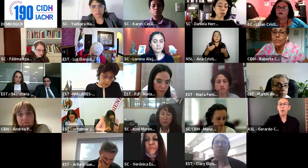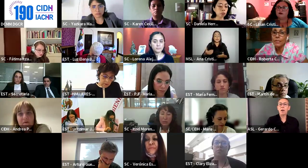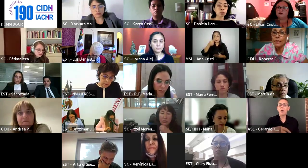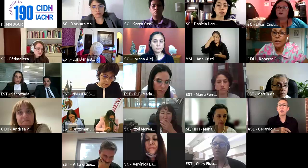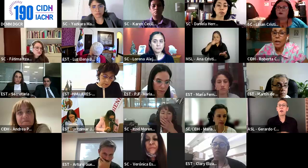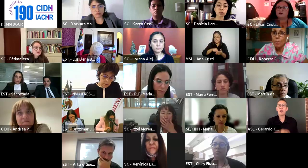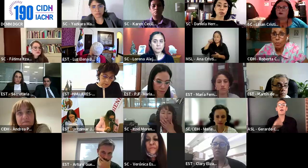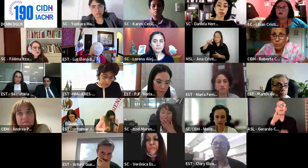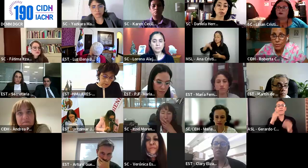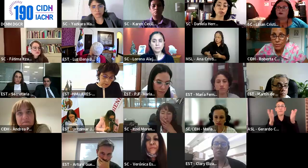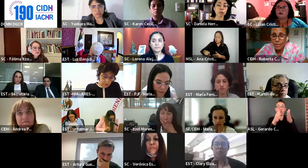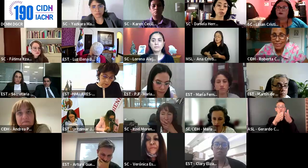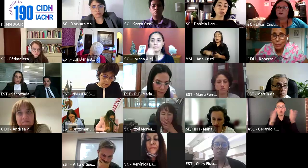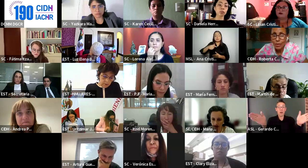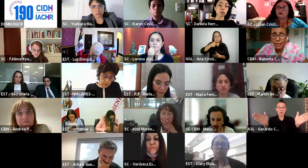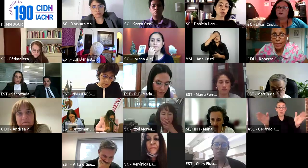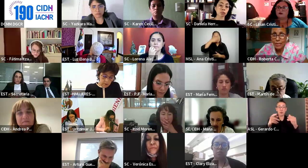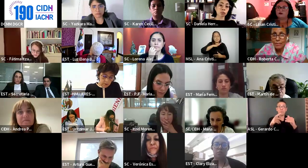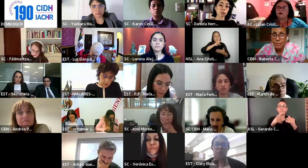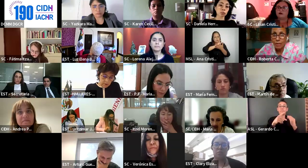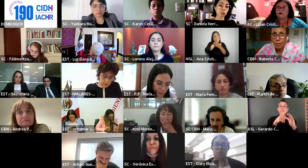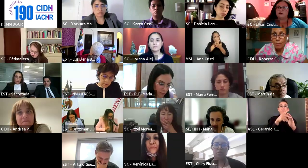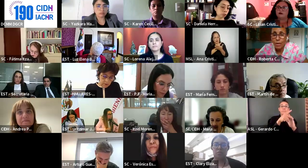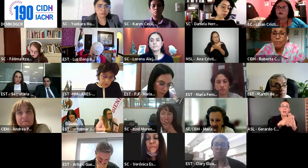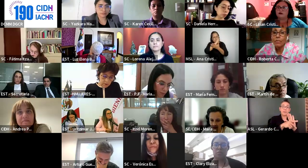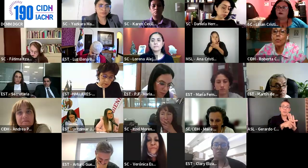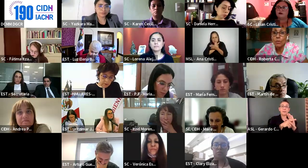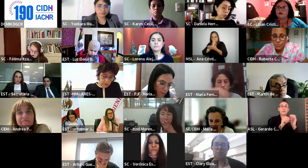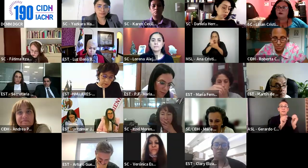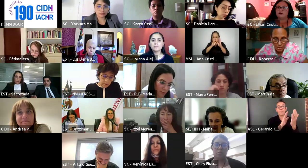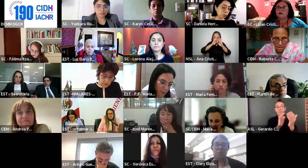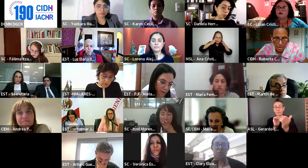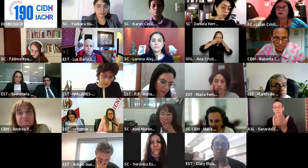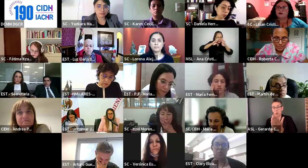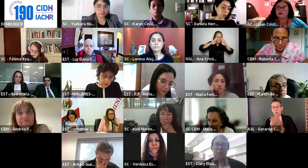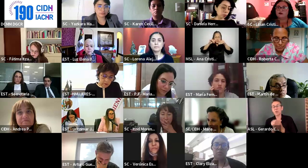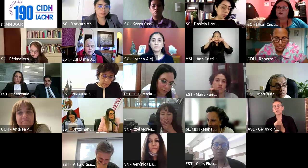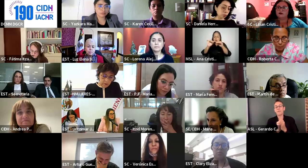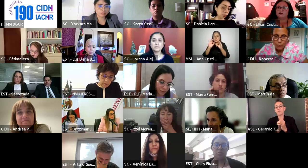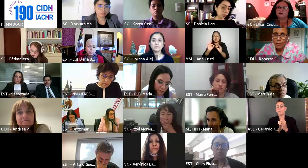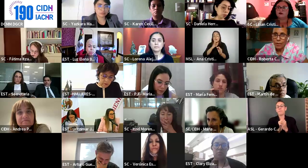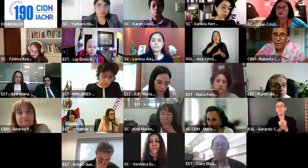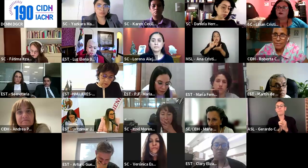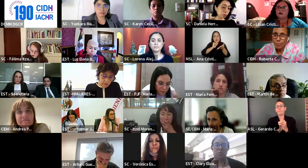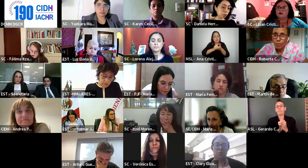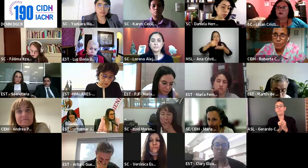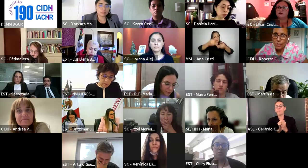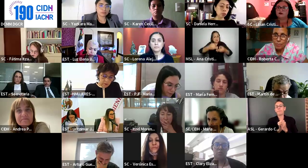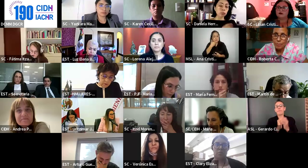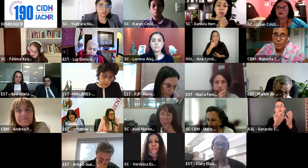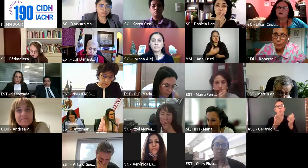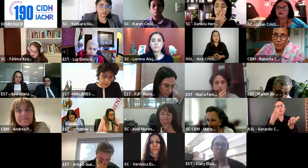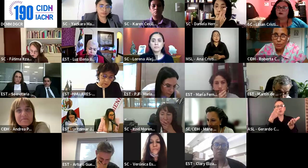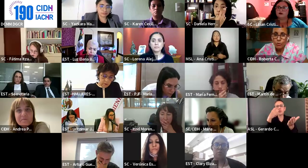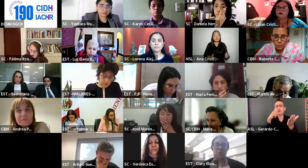public policy approaches as well as relevant laws. And certainly I want to recognize the progress